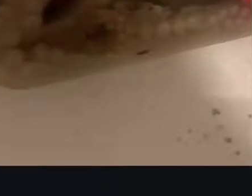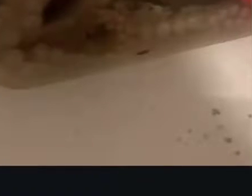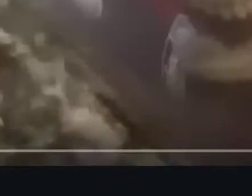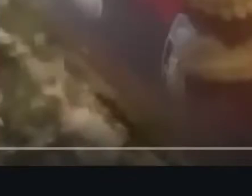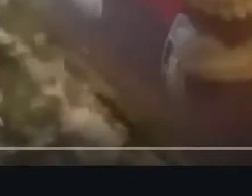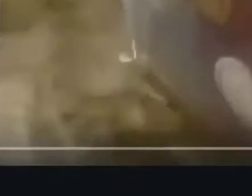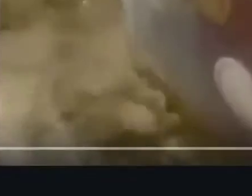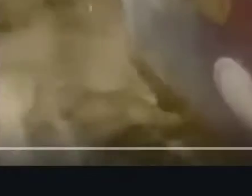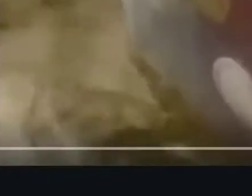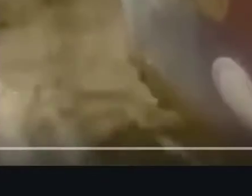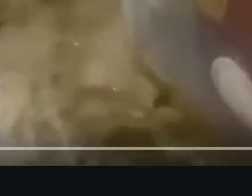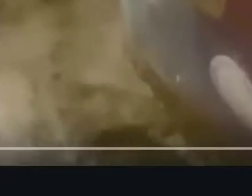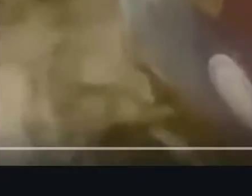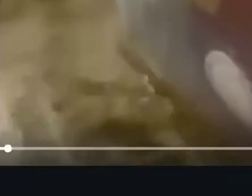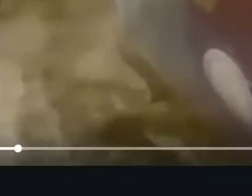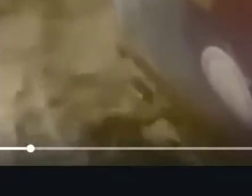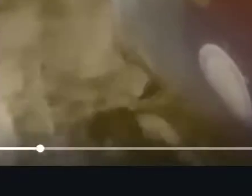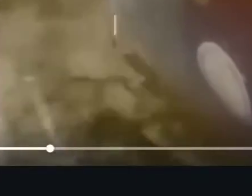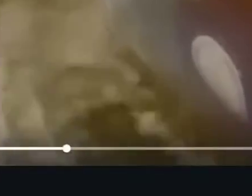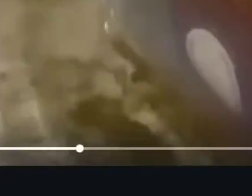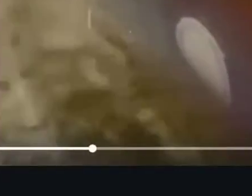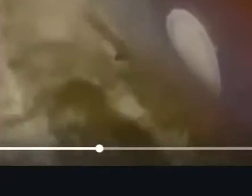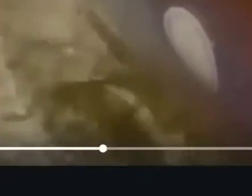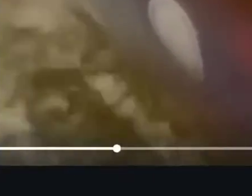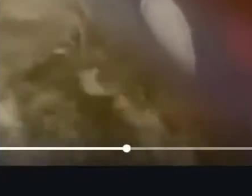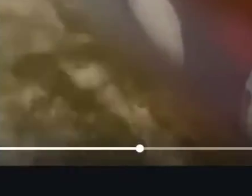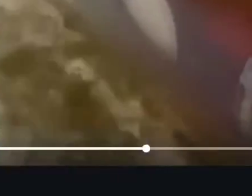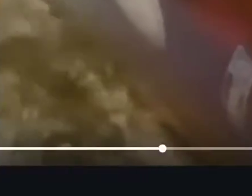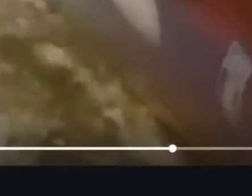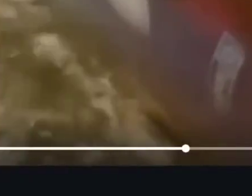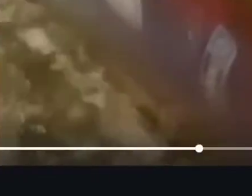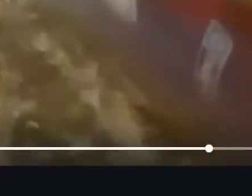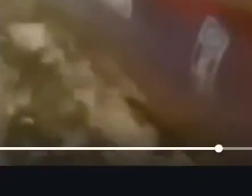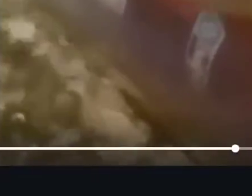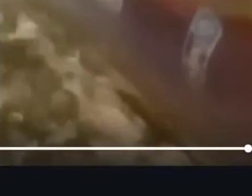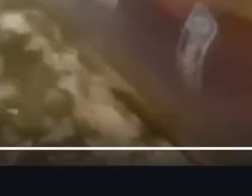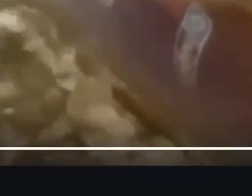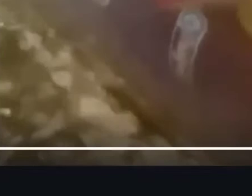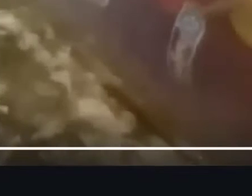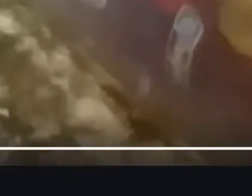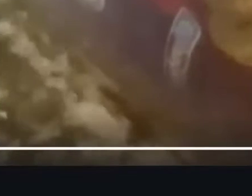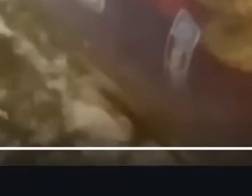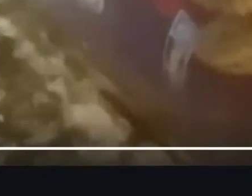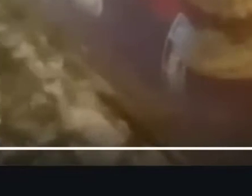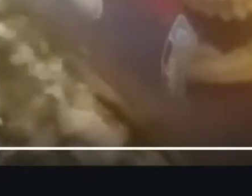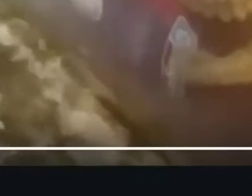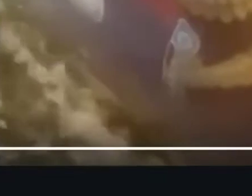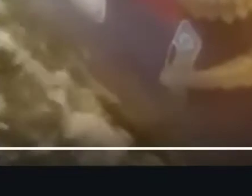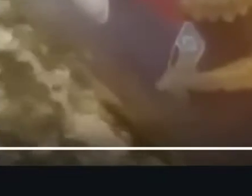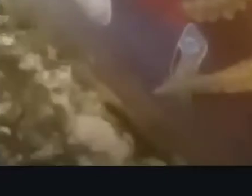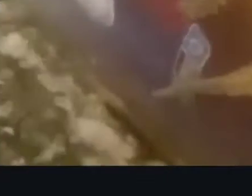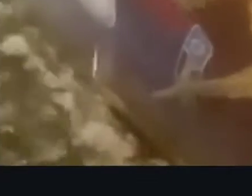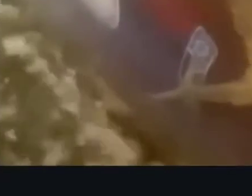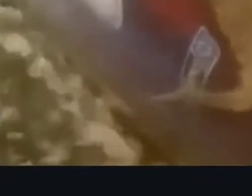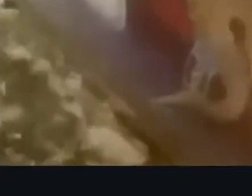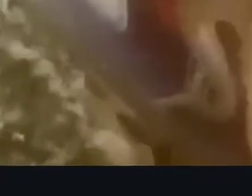bit while we have them. And it's a lot of fun. We'll have anywhere from like 20 to like 40 octopuses